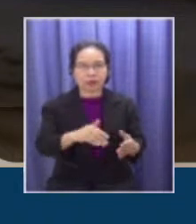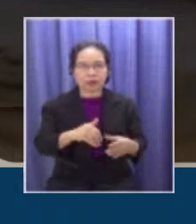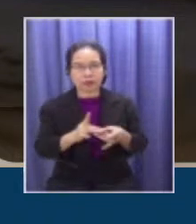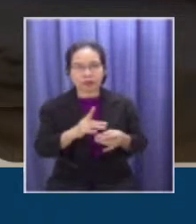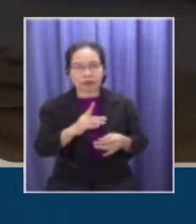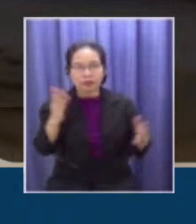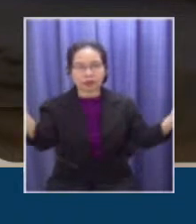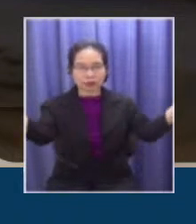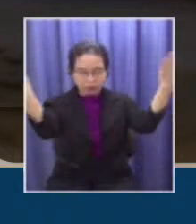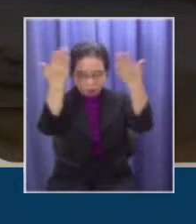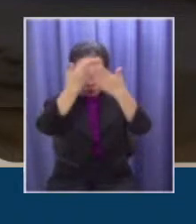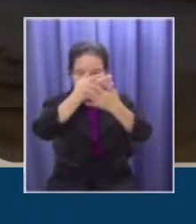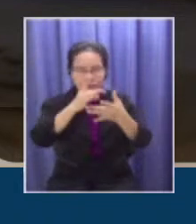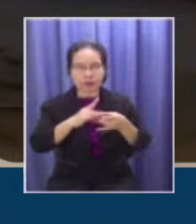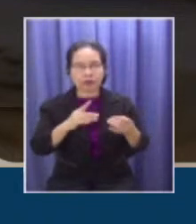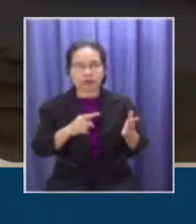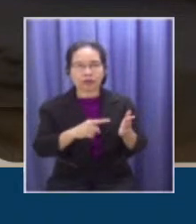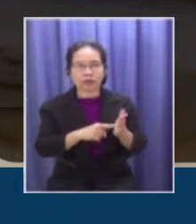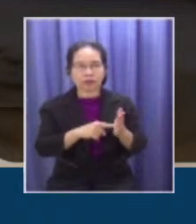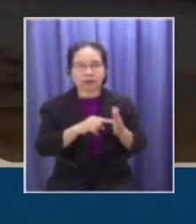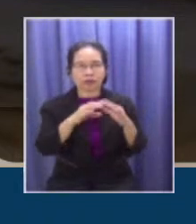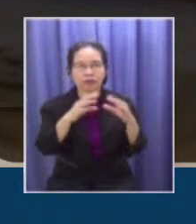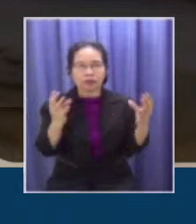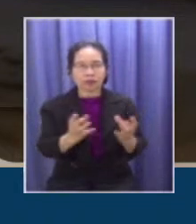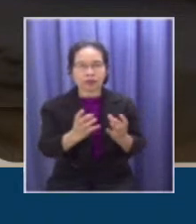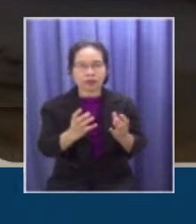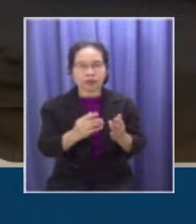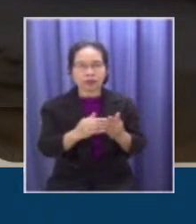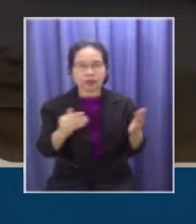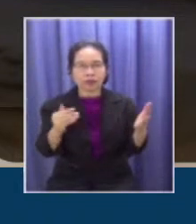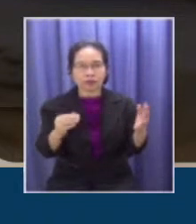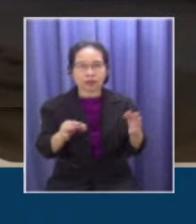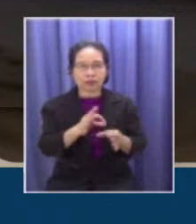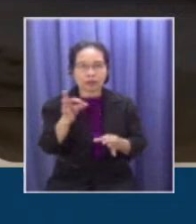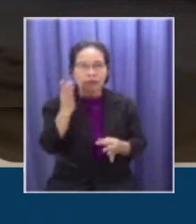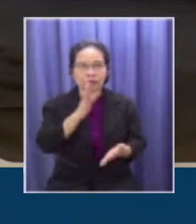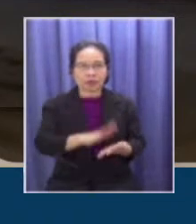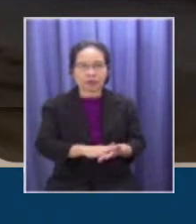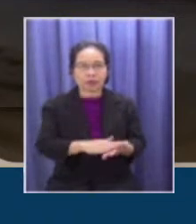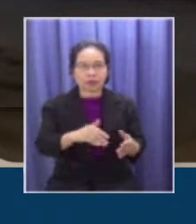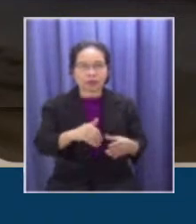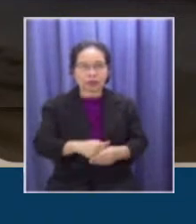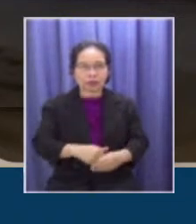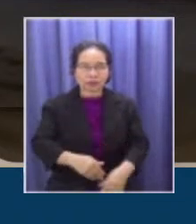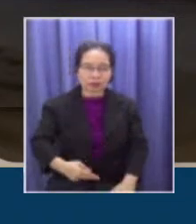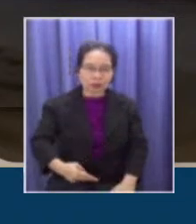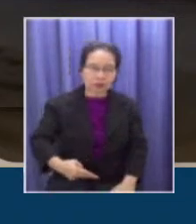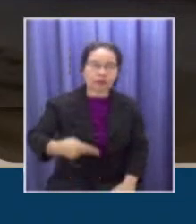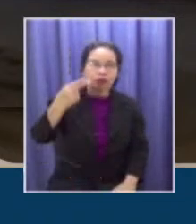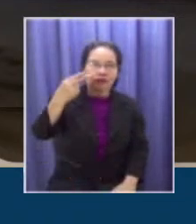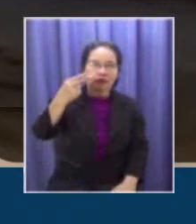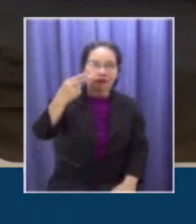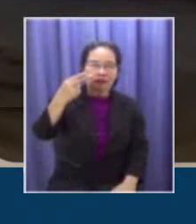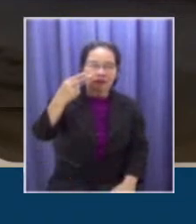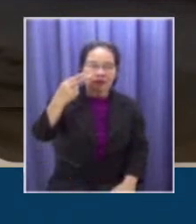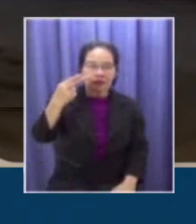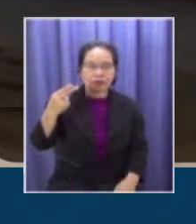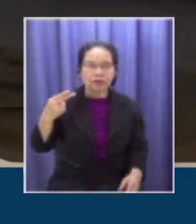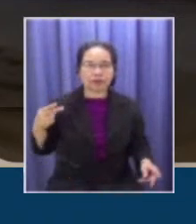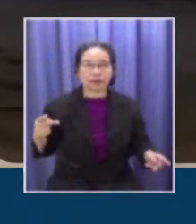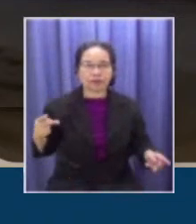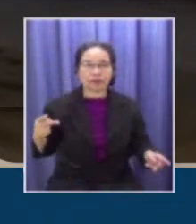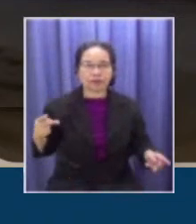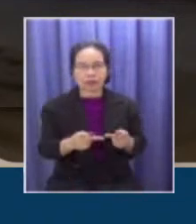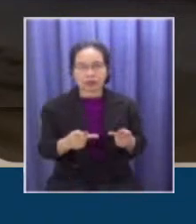na mbom yɛne ahomane eversɛ ɛnyɛ yɛne mogya ne honam na anya na